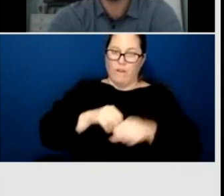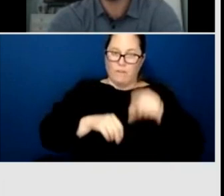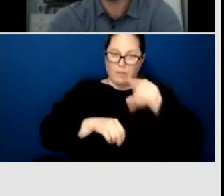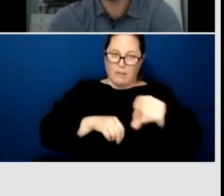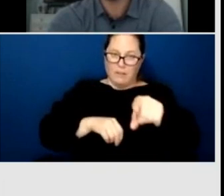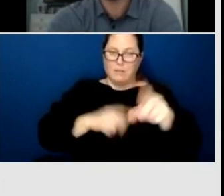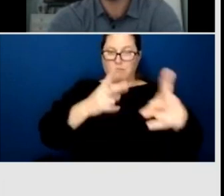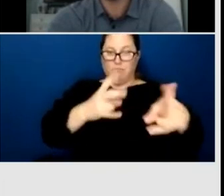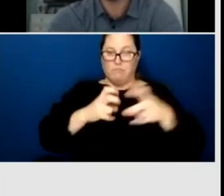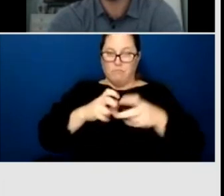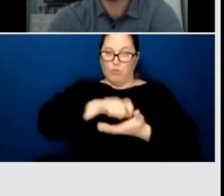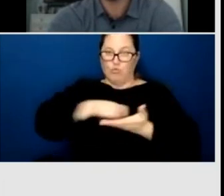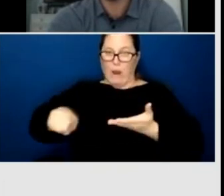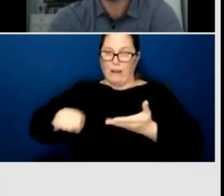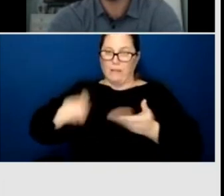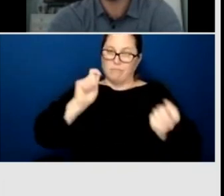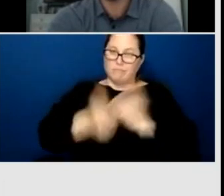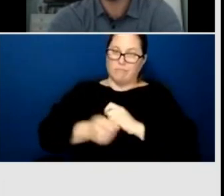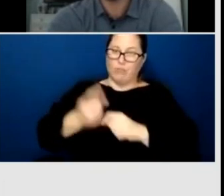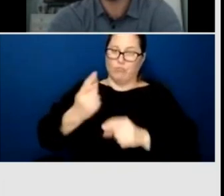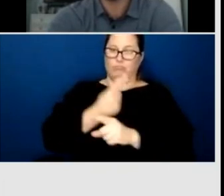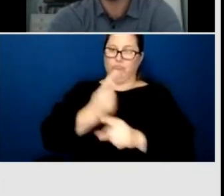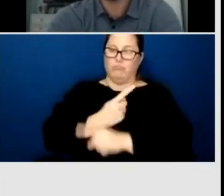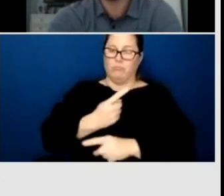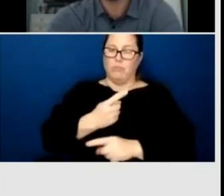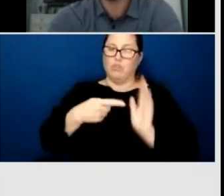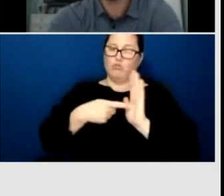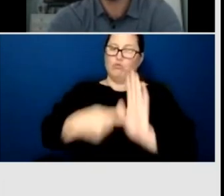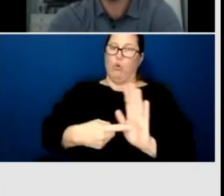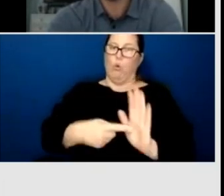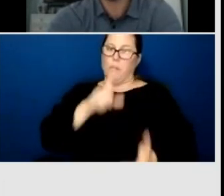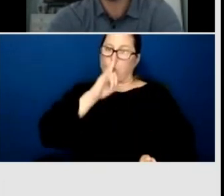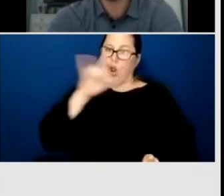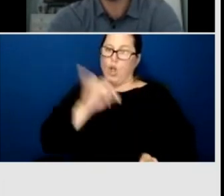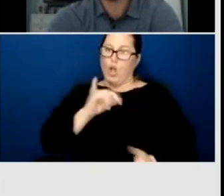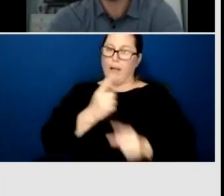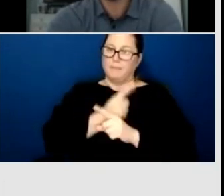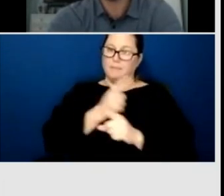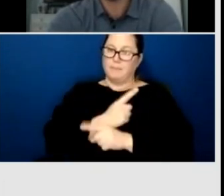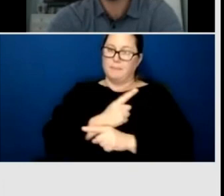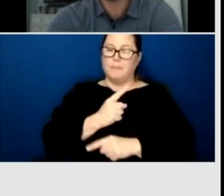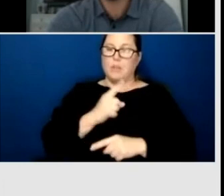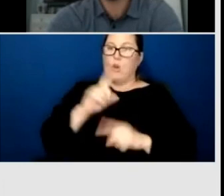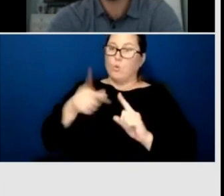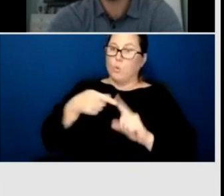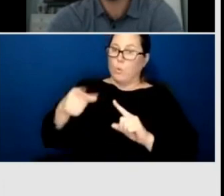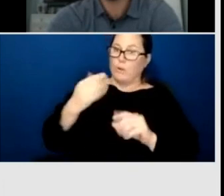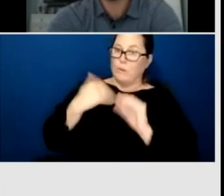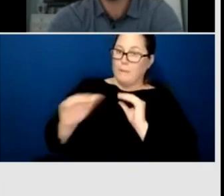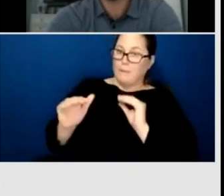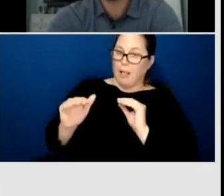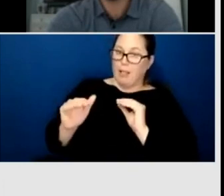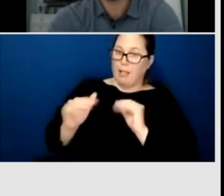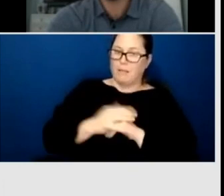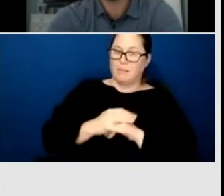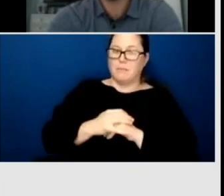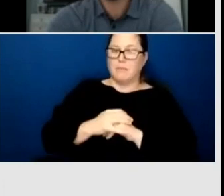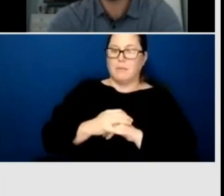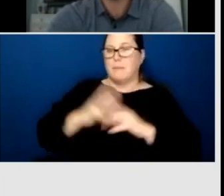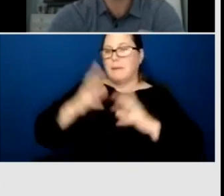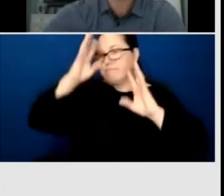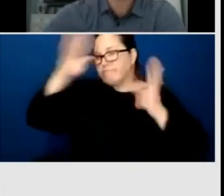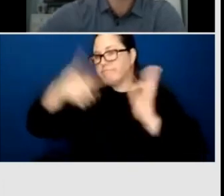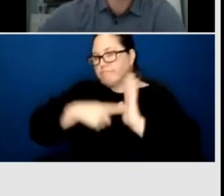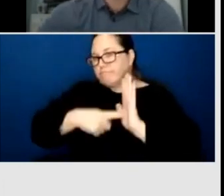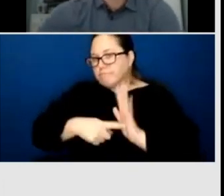me and show us in the chat that you know what a complete sentence is. So when you're sending an email for an internship, a job